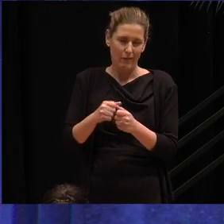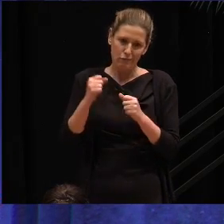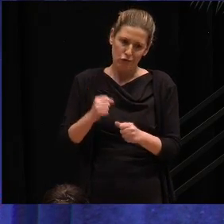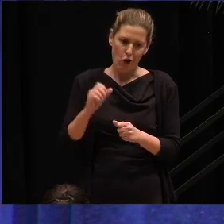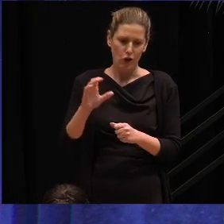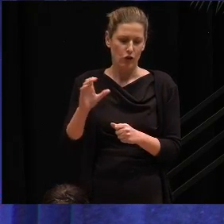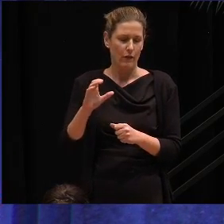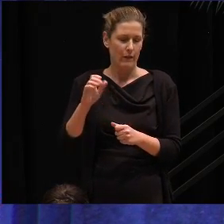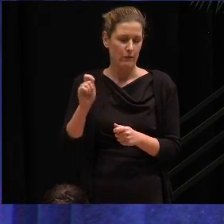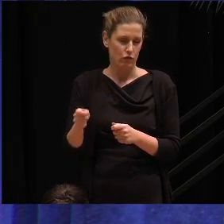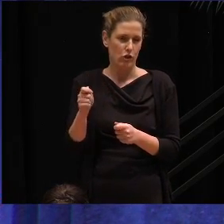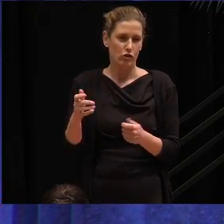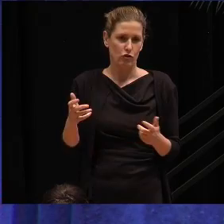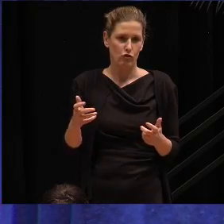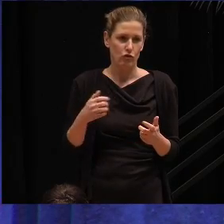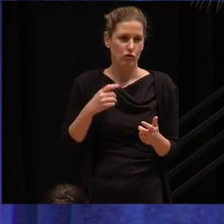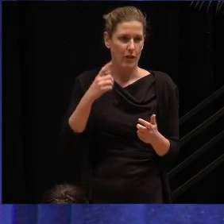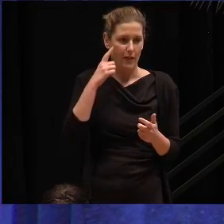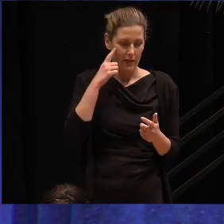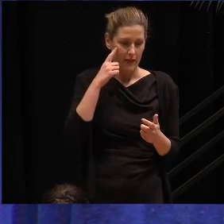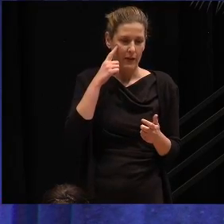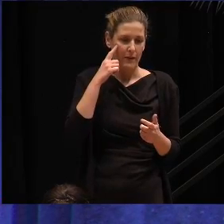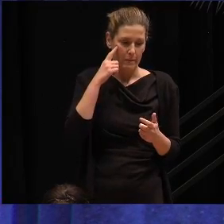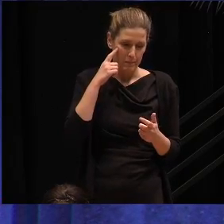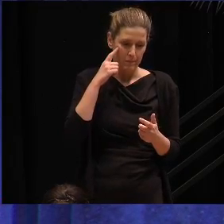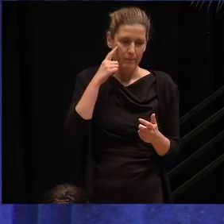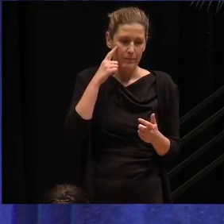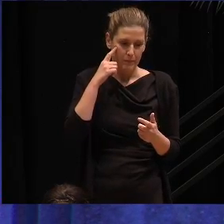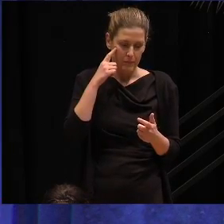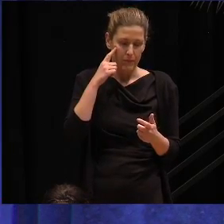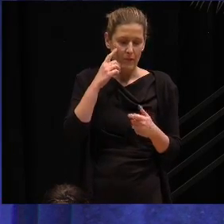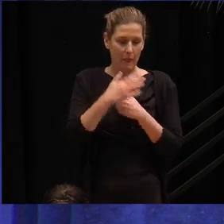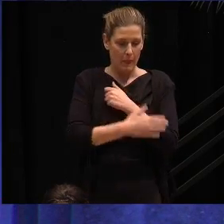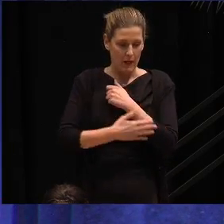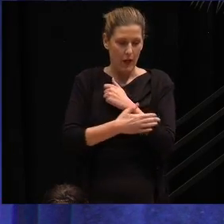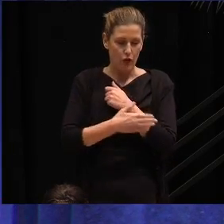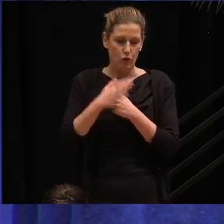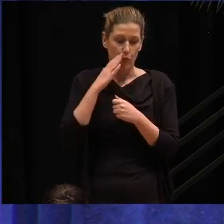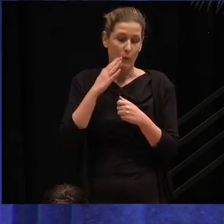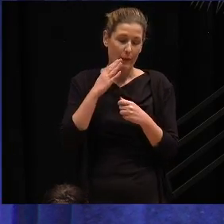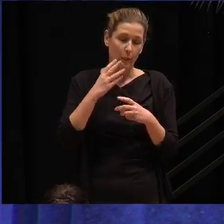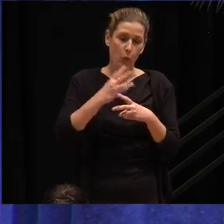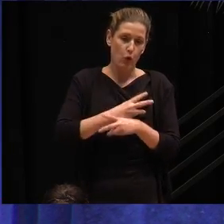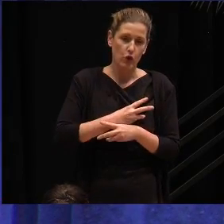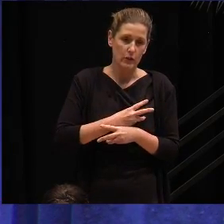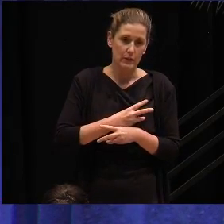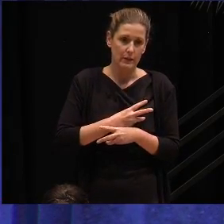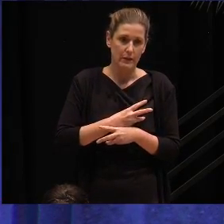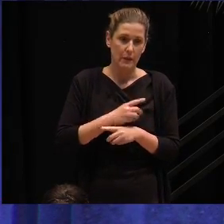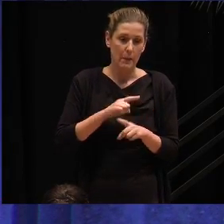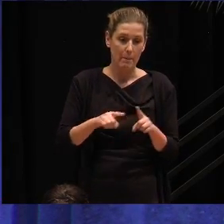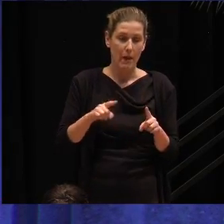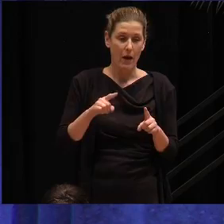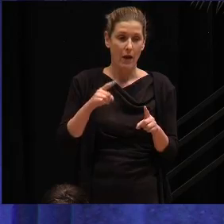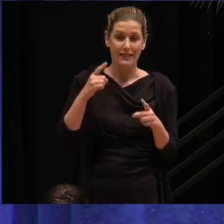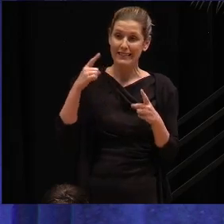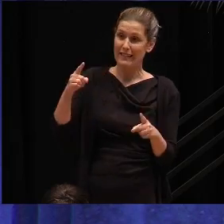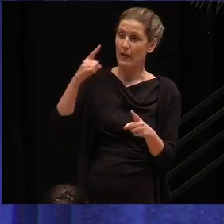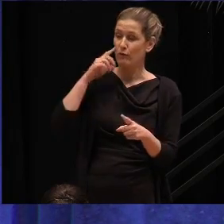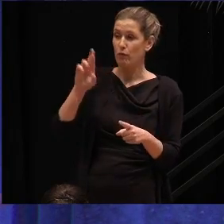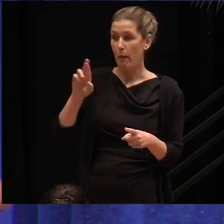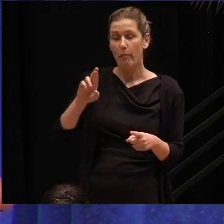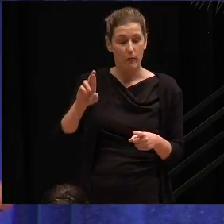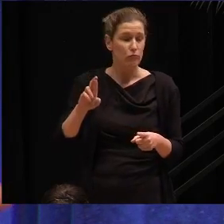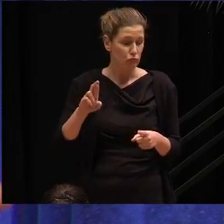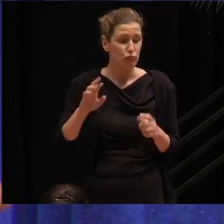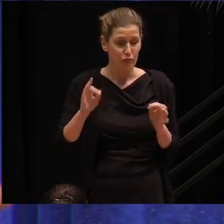I think that the country's going to be worse off for it, but as far as a success for the Republicans,